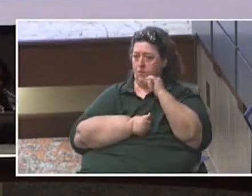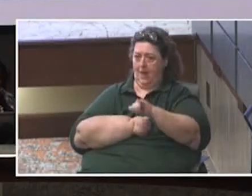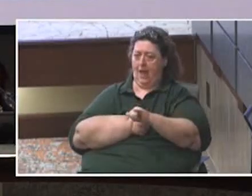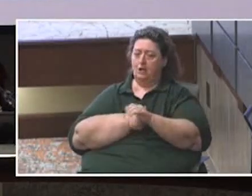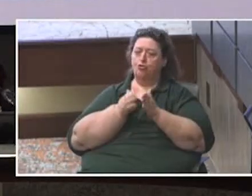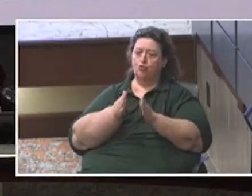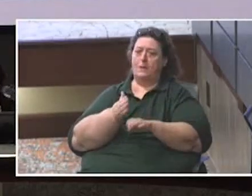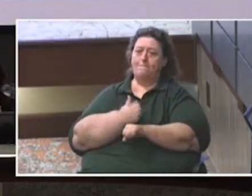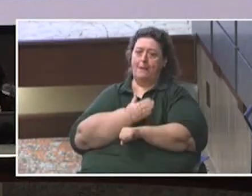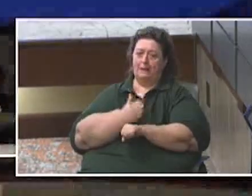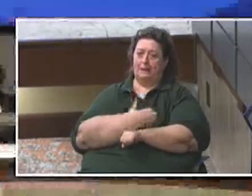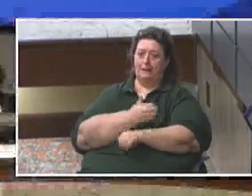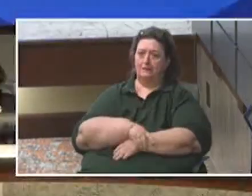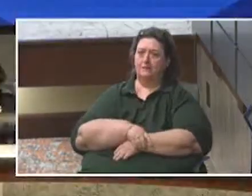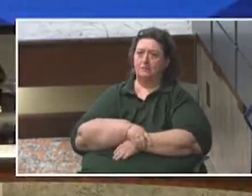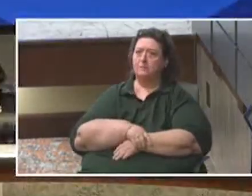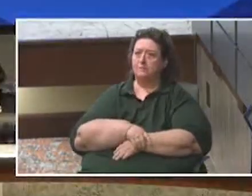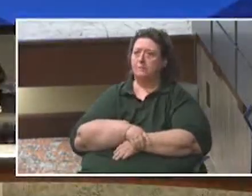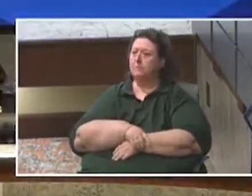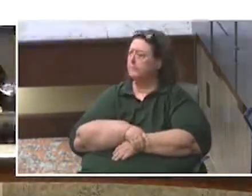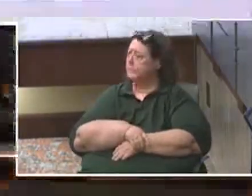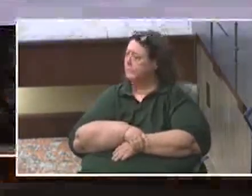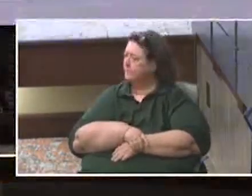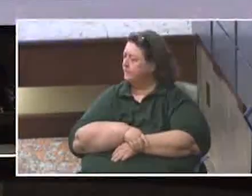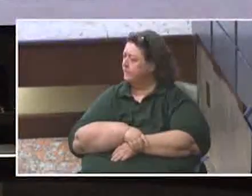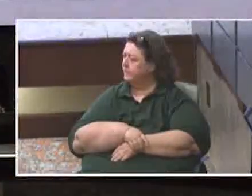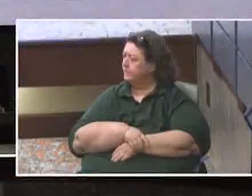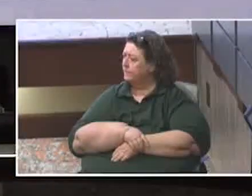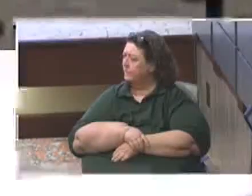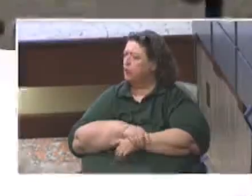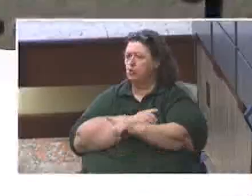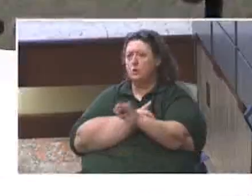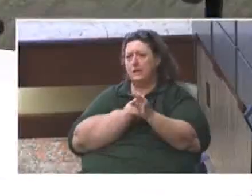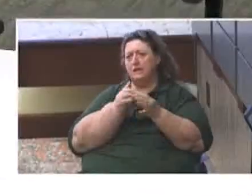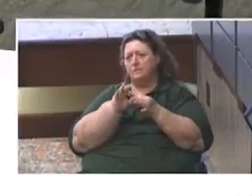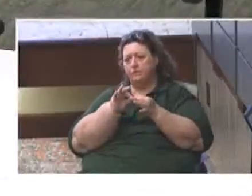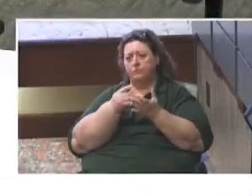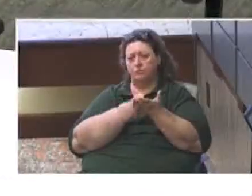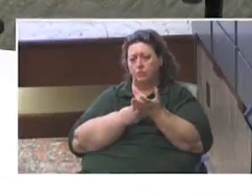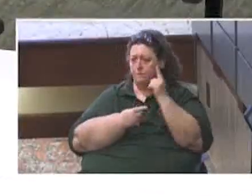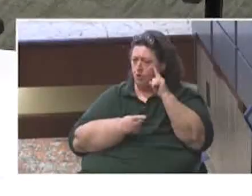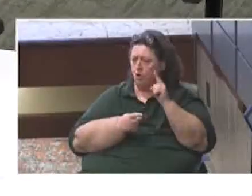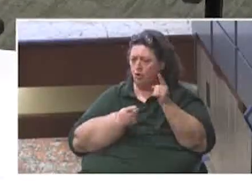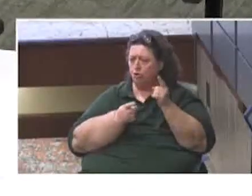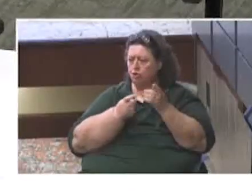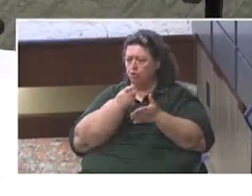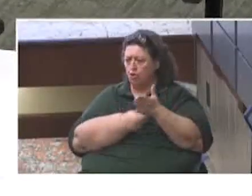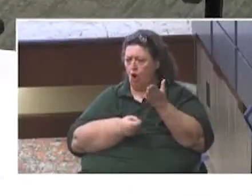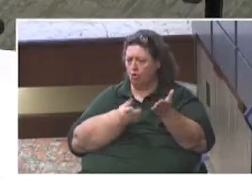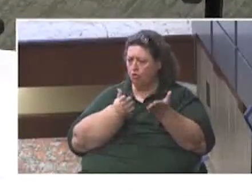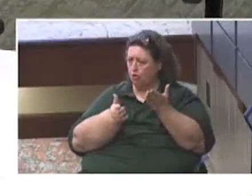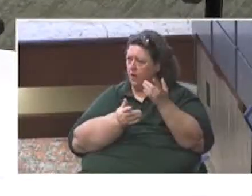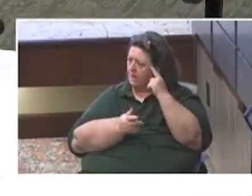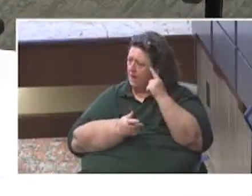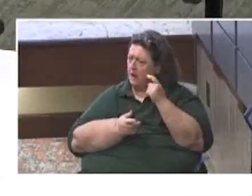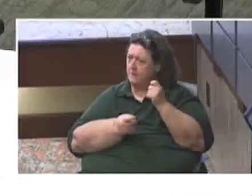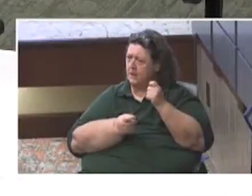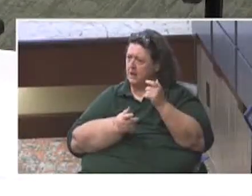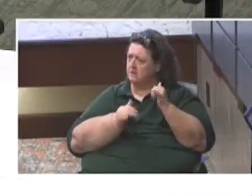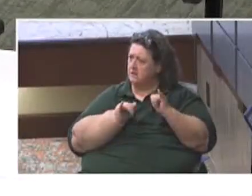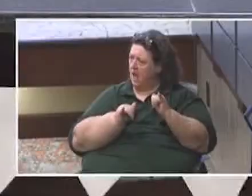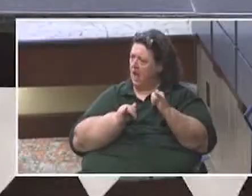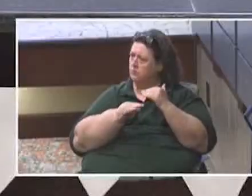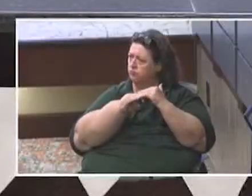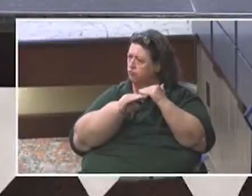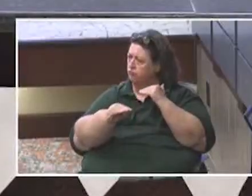improvements. You may have hit on it, but the charges for services, which I thought was going to be kind of linear, that $2